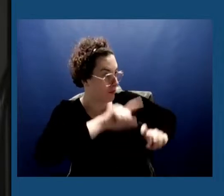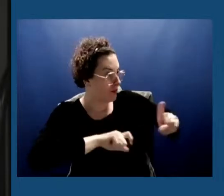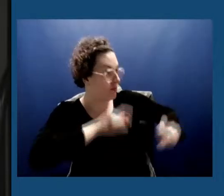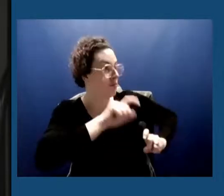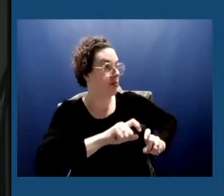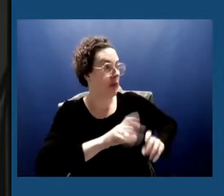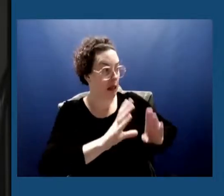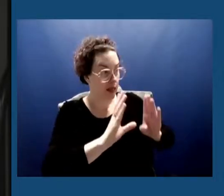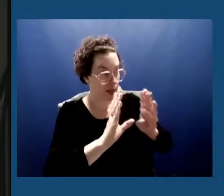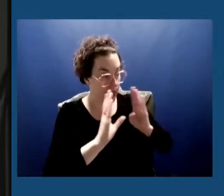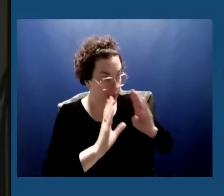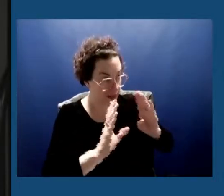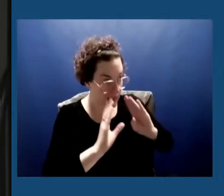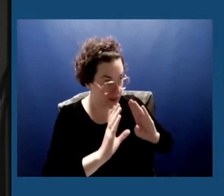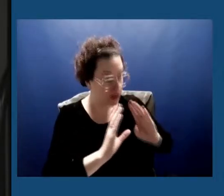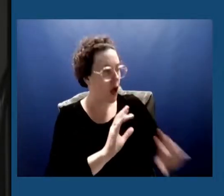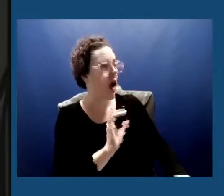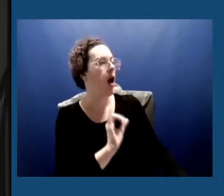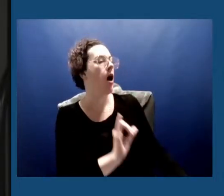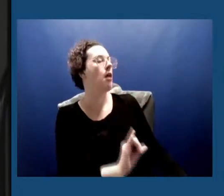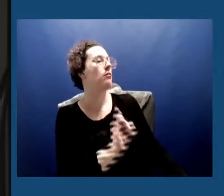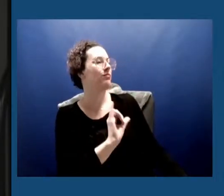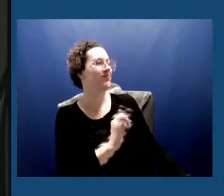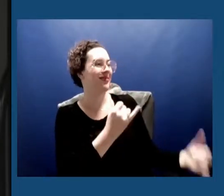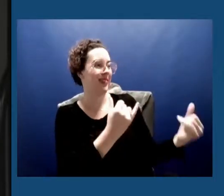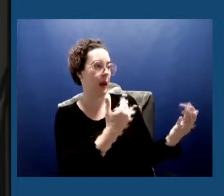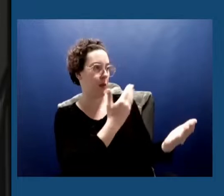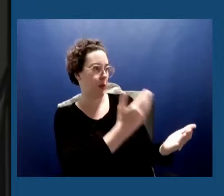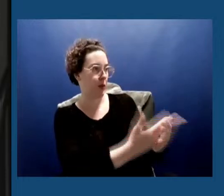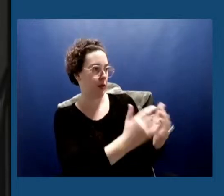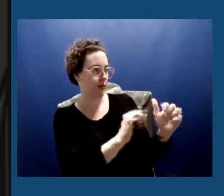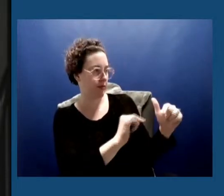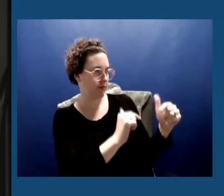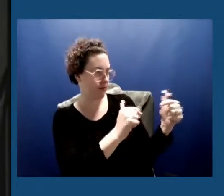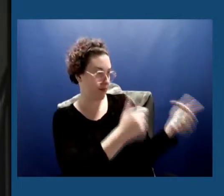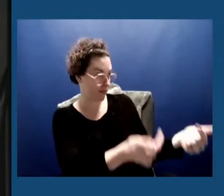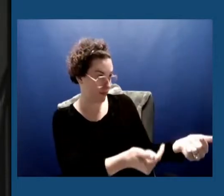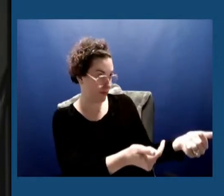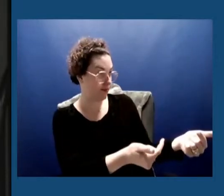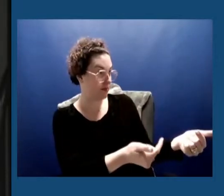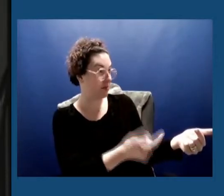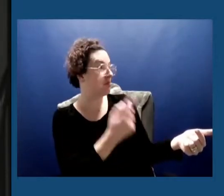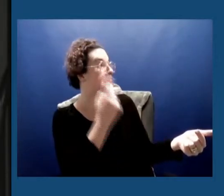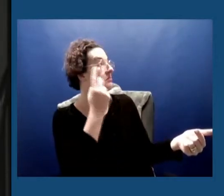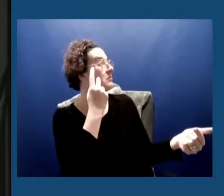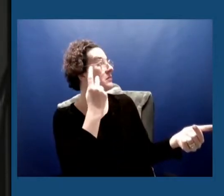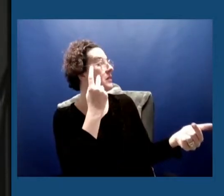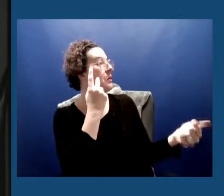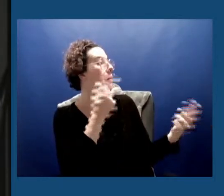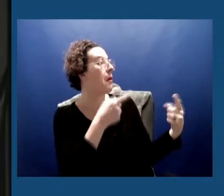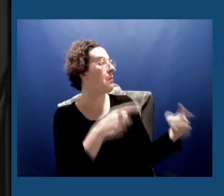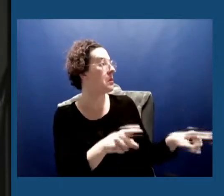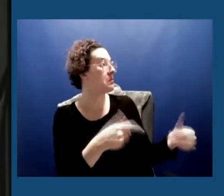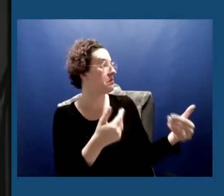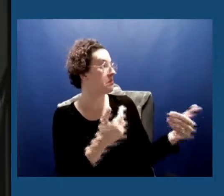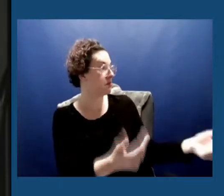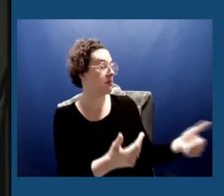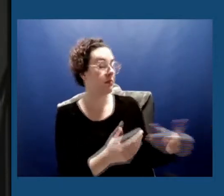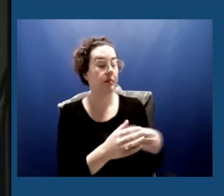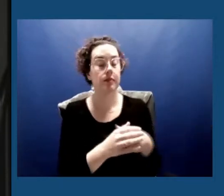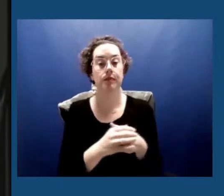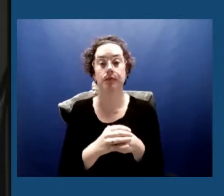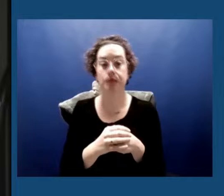and then starts saying, okay, prove it, but let's see what we can do. And when